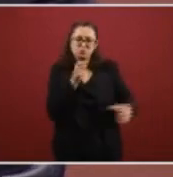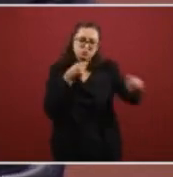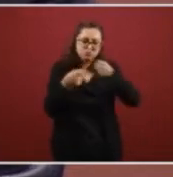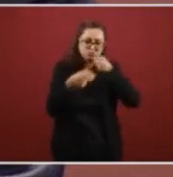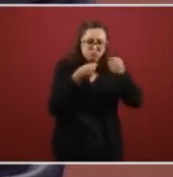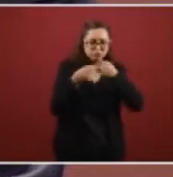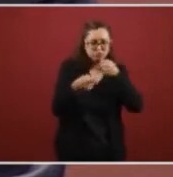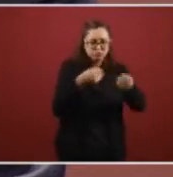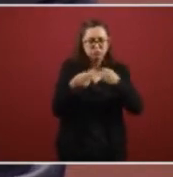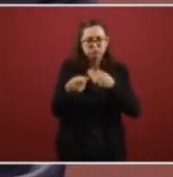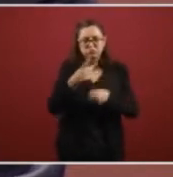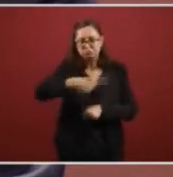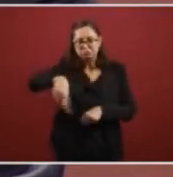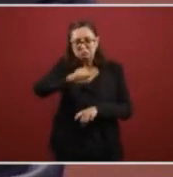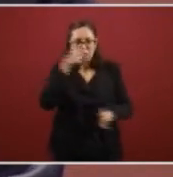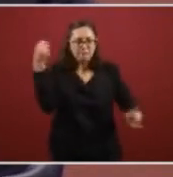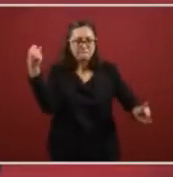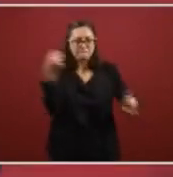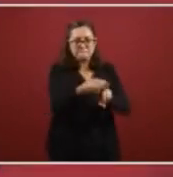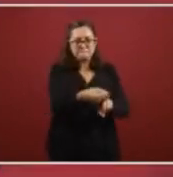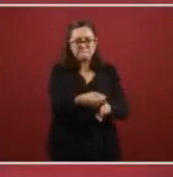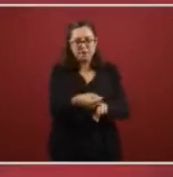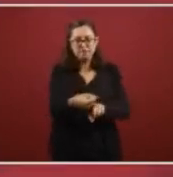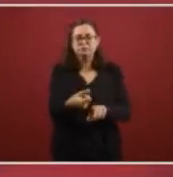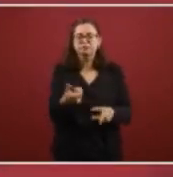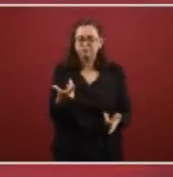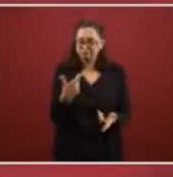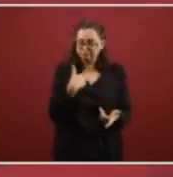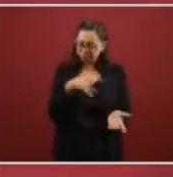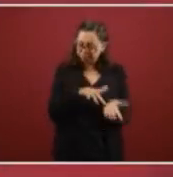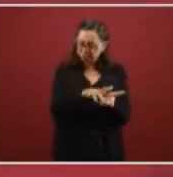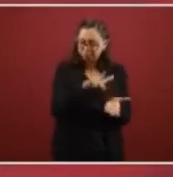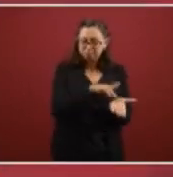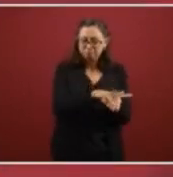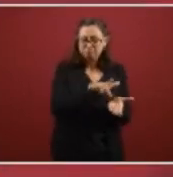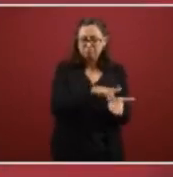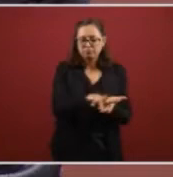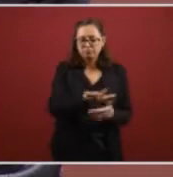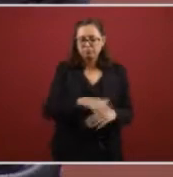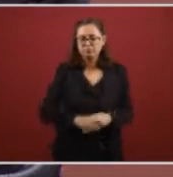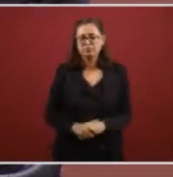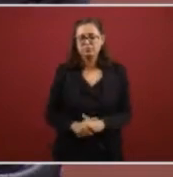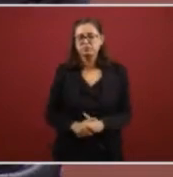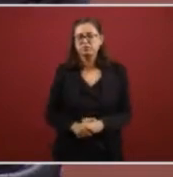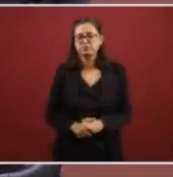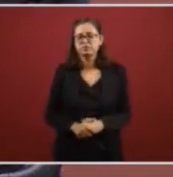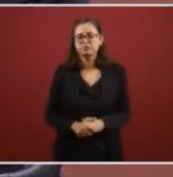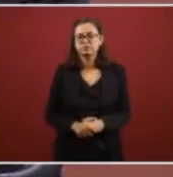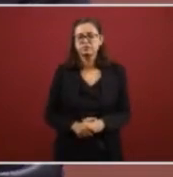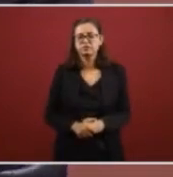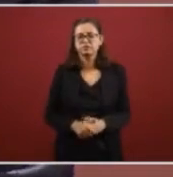with the media and with the newspaper people and the media.